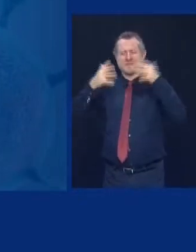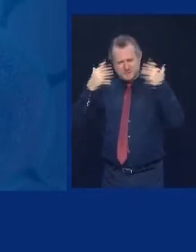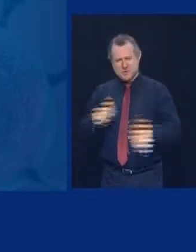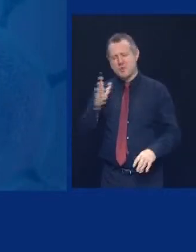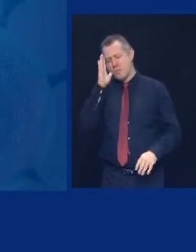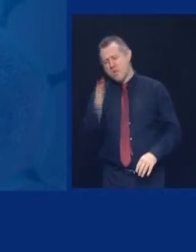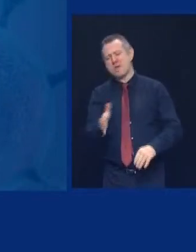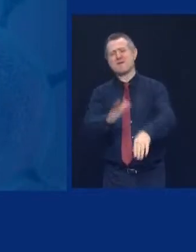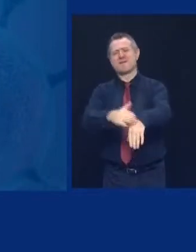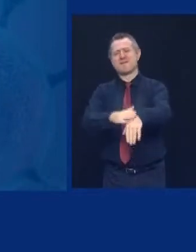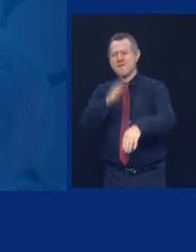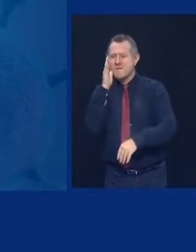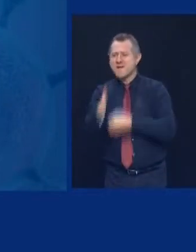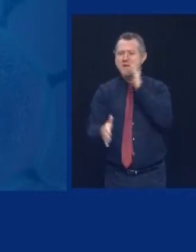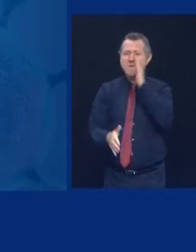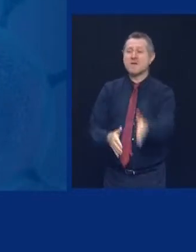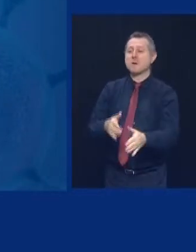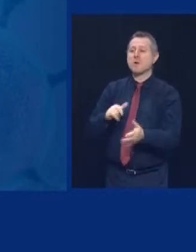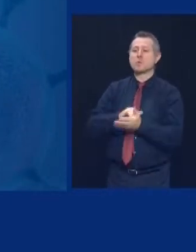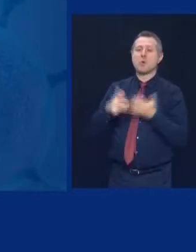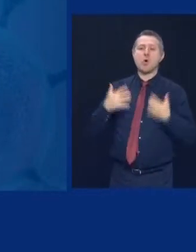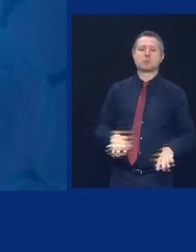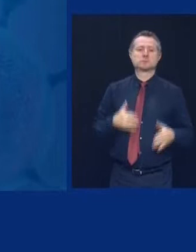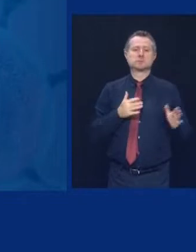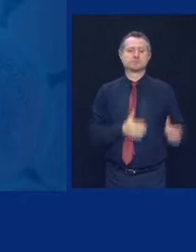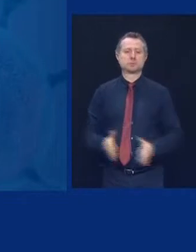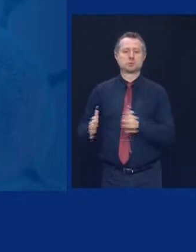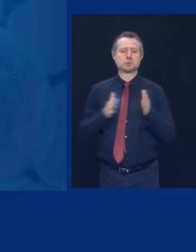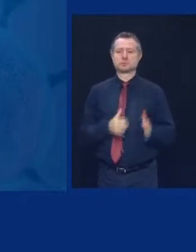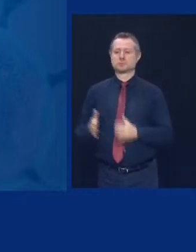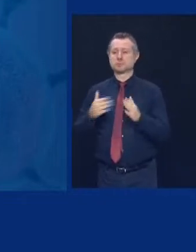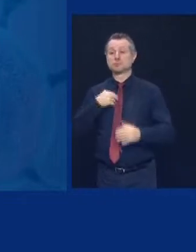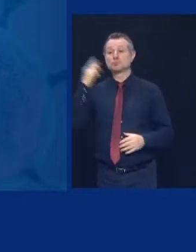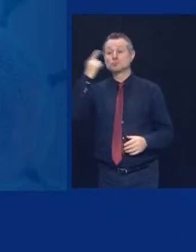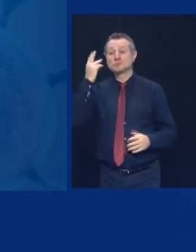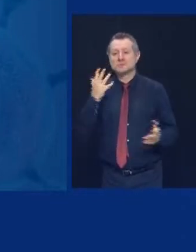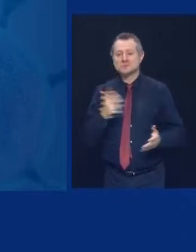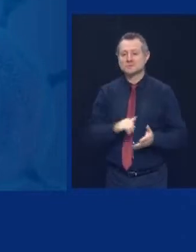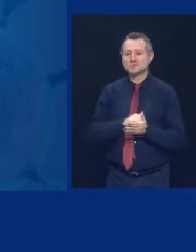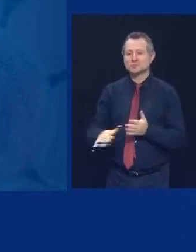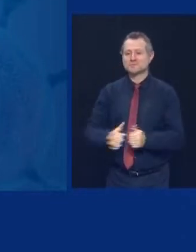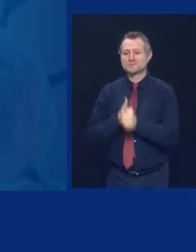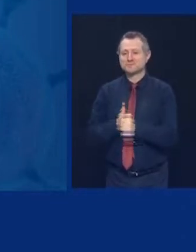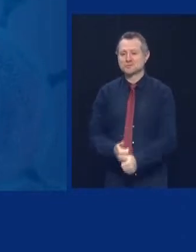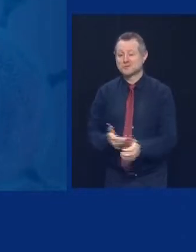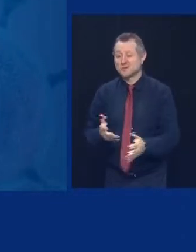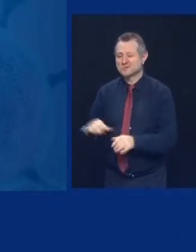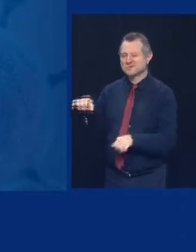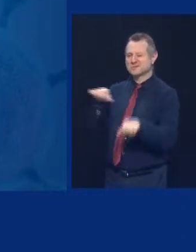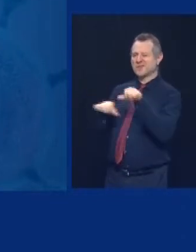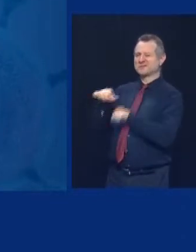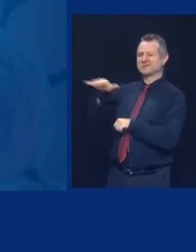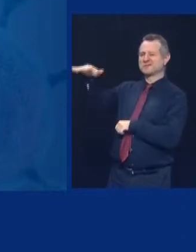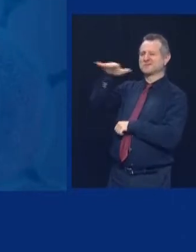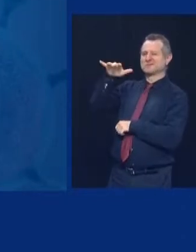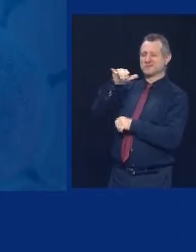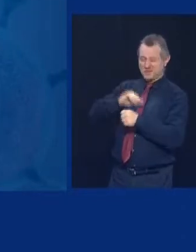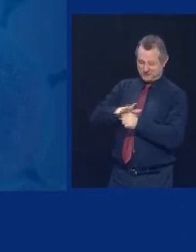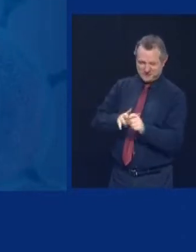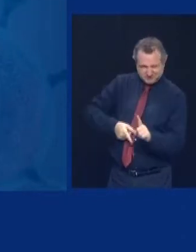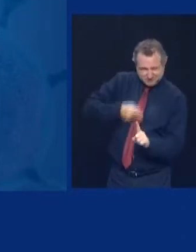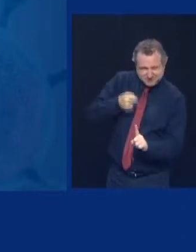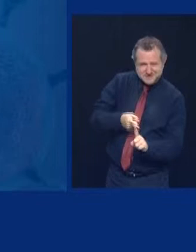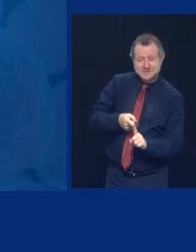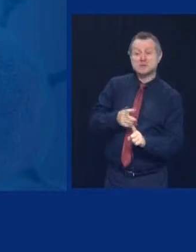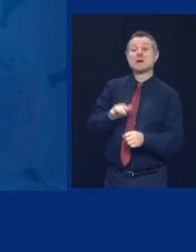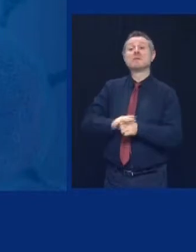surge because we follow the science, right? This is a virus. The virus doesn't follow